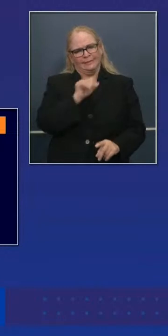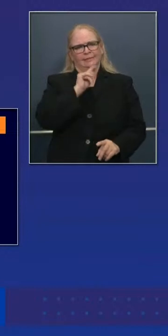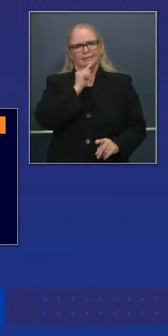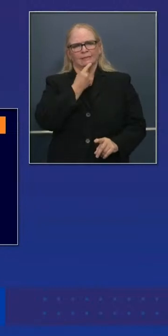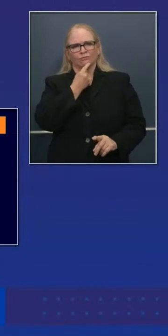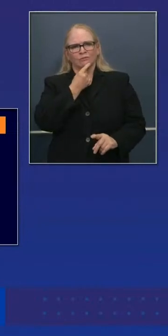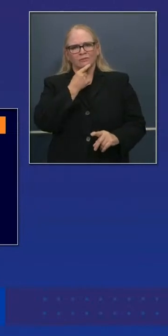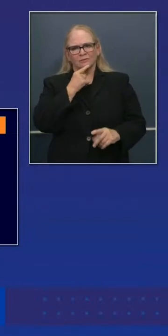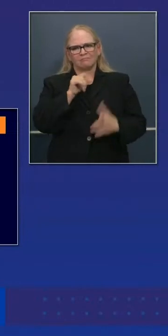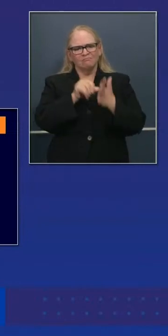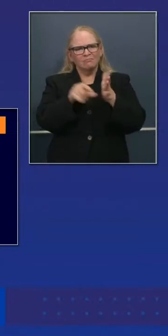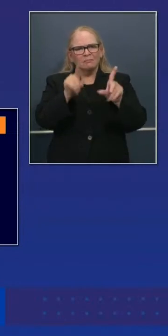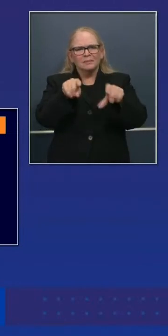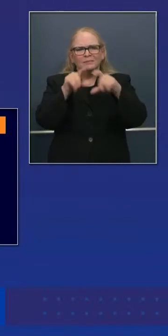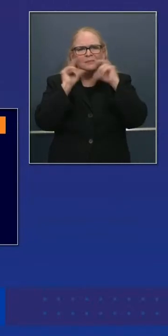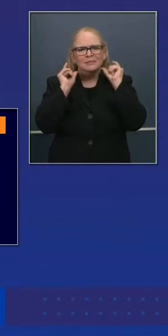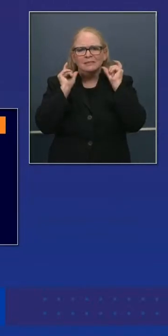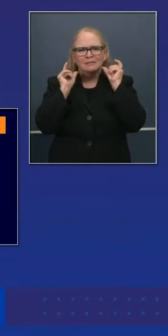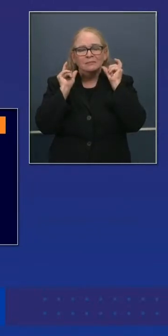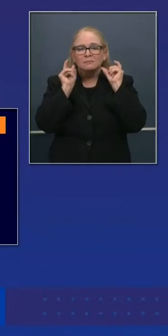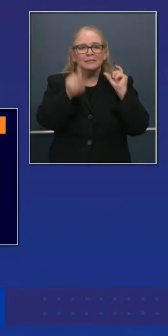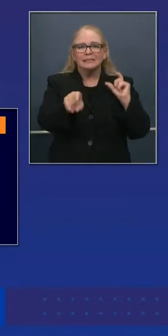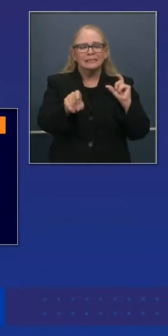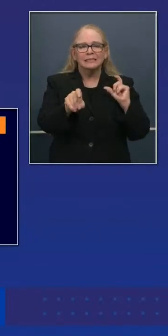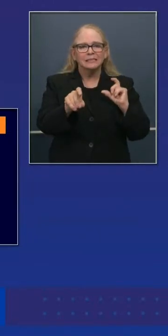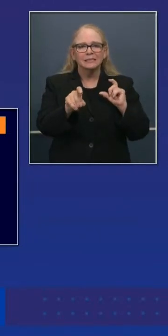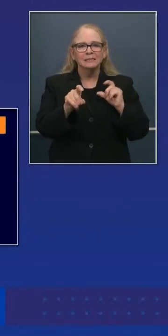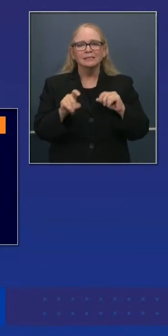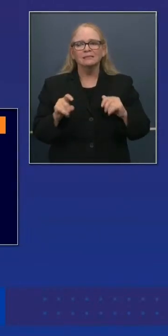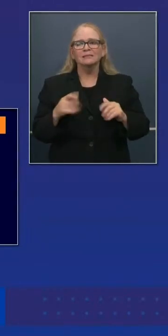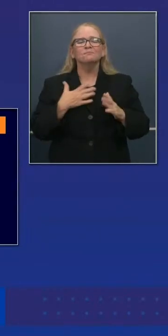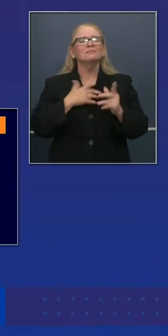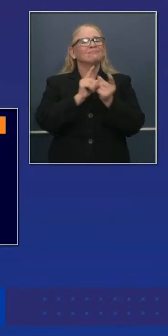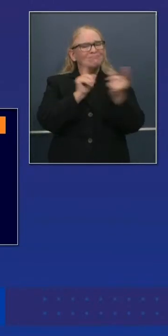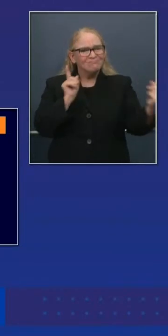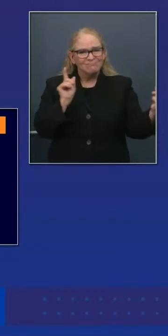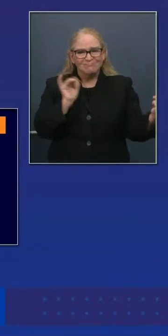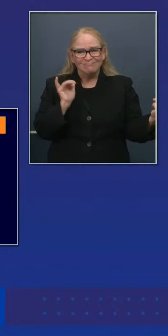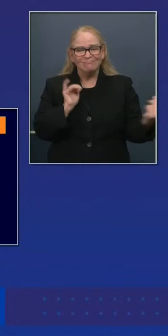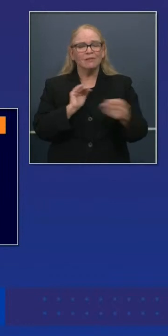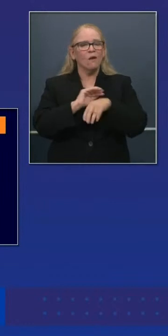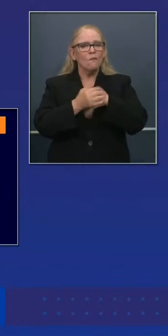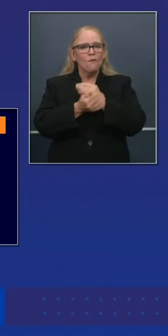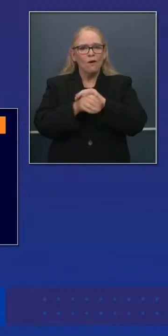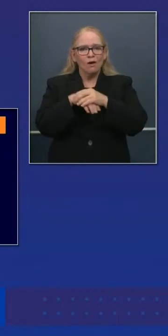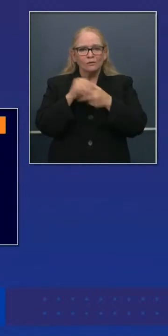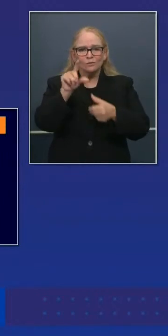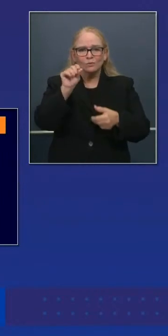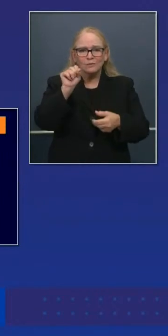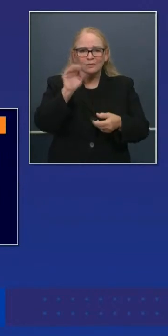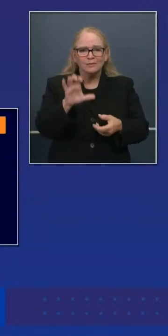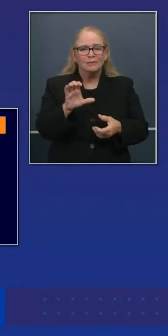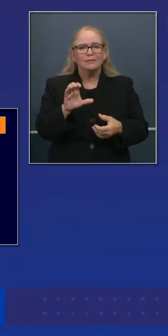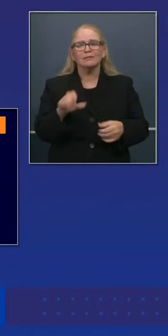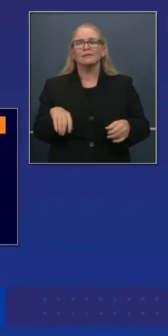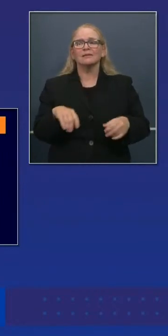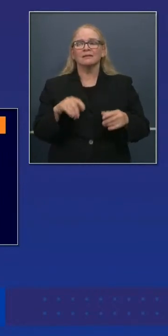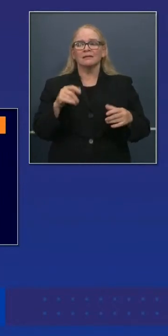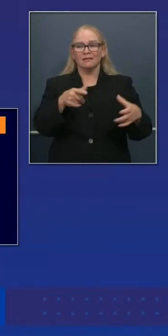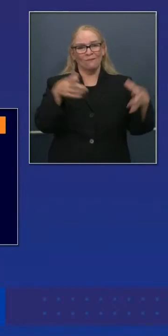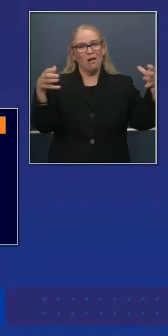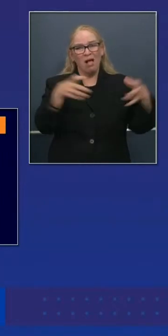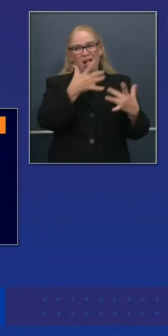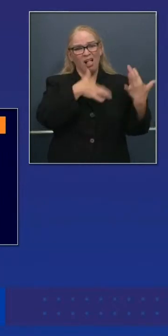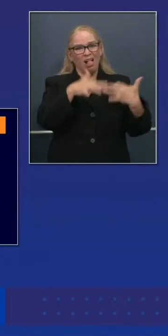statewide. As always, encourage physical distancing, wash your hands, the kind of activities that you do engage in outside, and we are